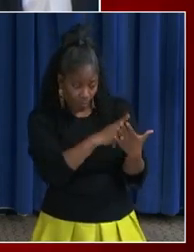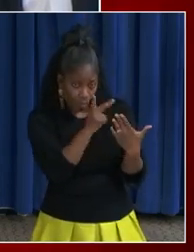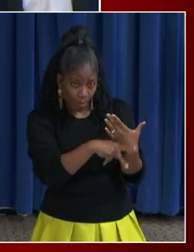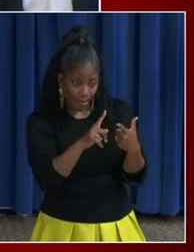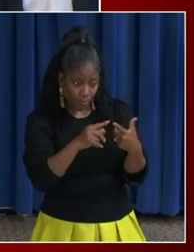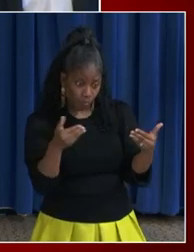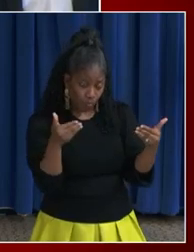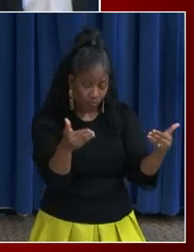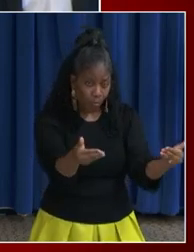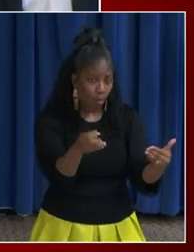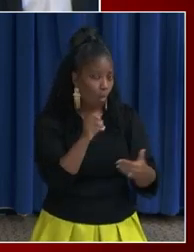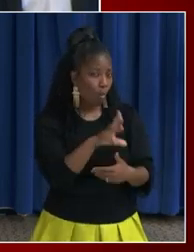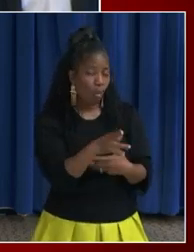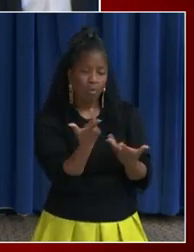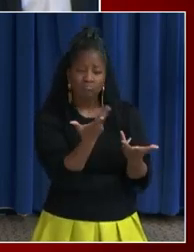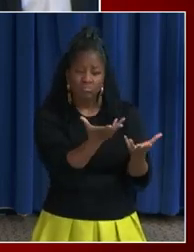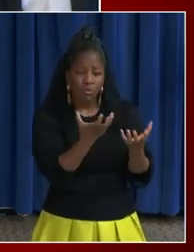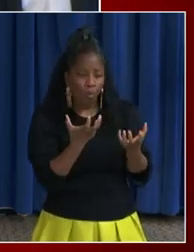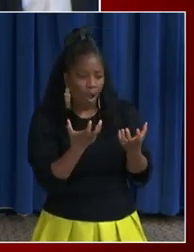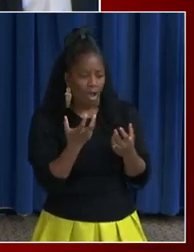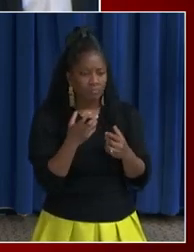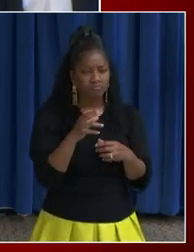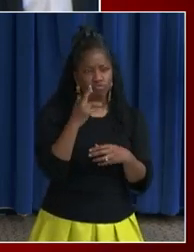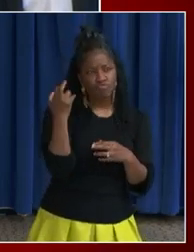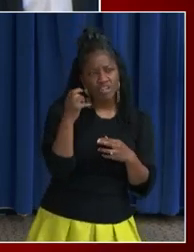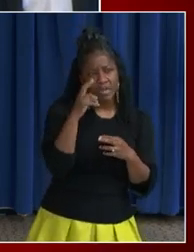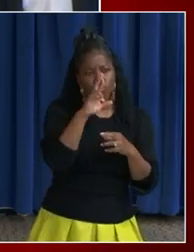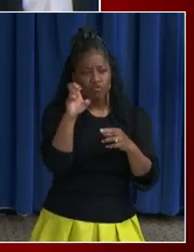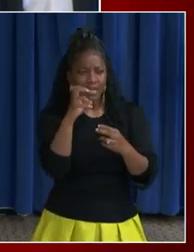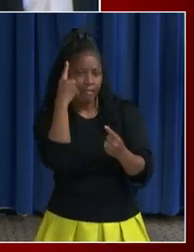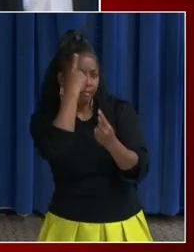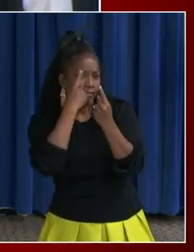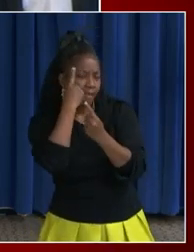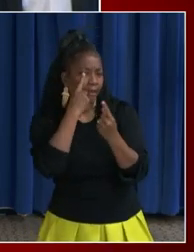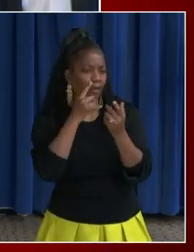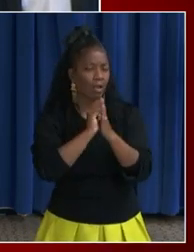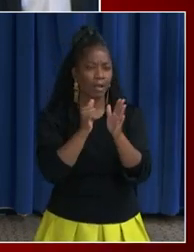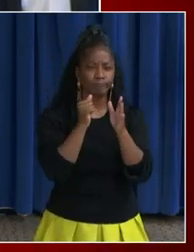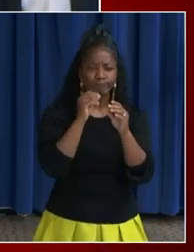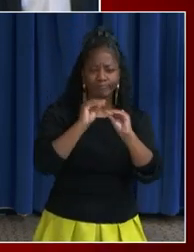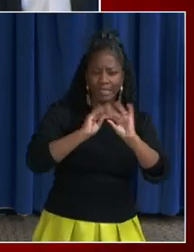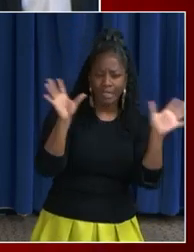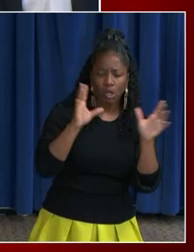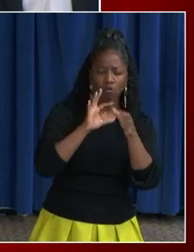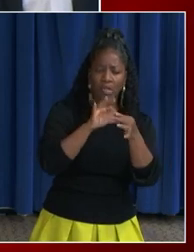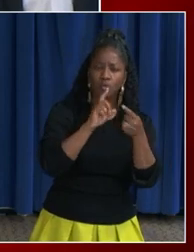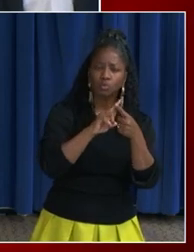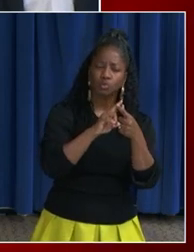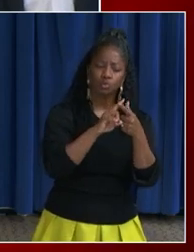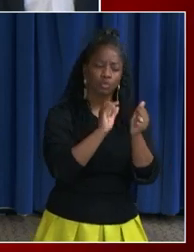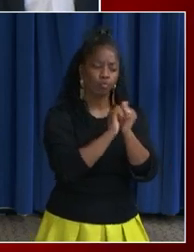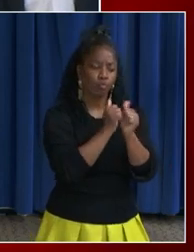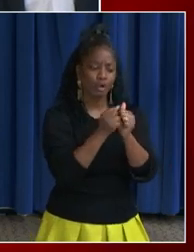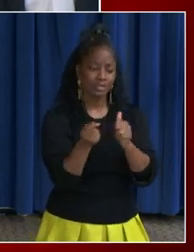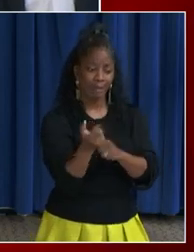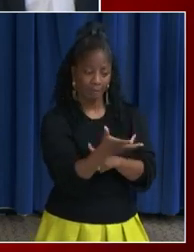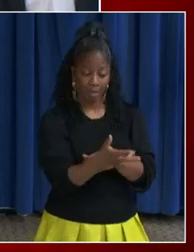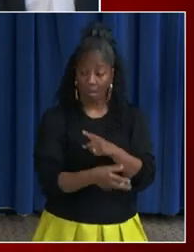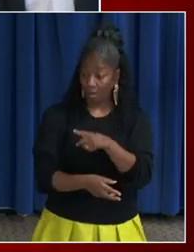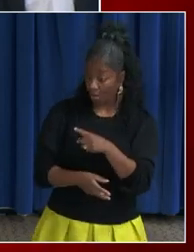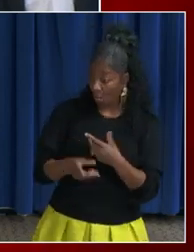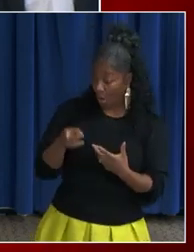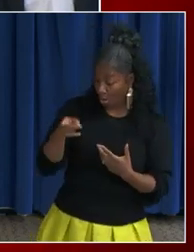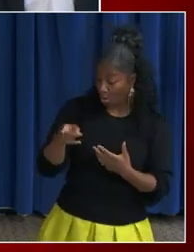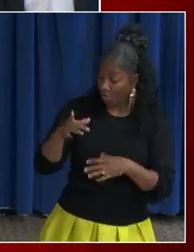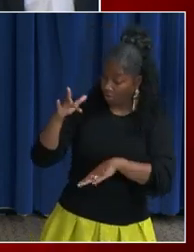move forward? Do you want a rethinking, a clear-eyed projection of sports gambling? Well, you have put your finger